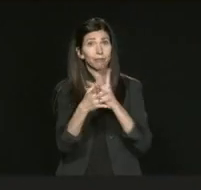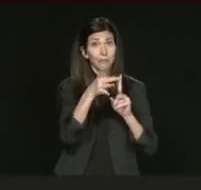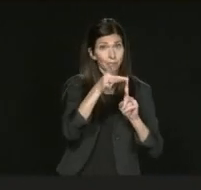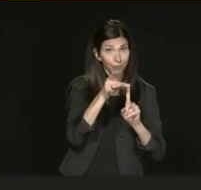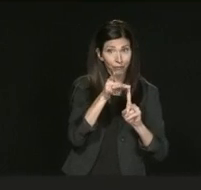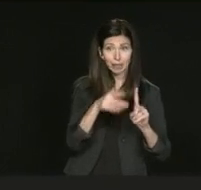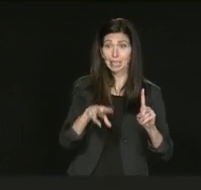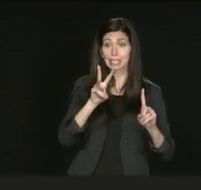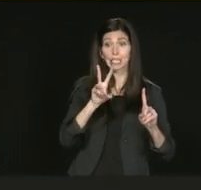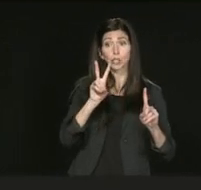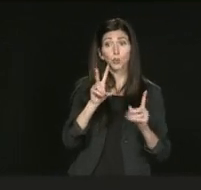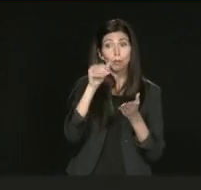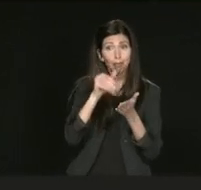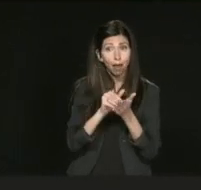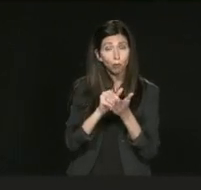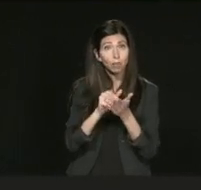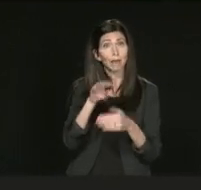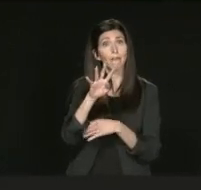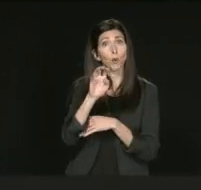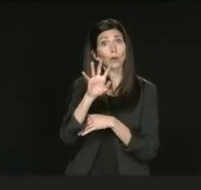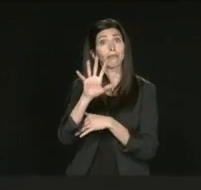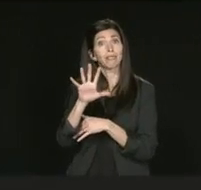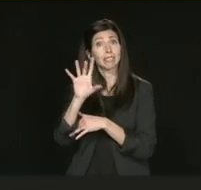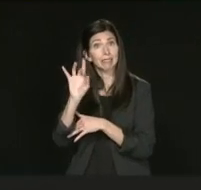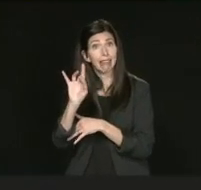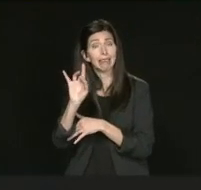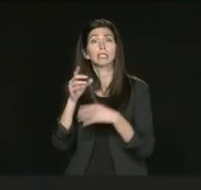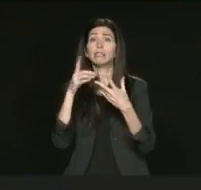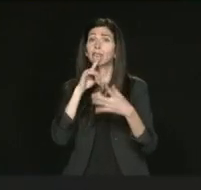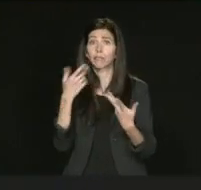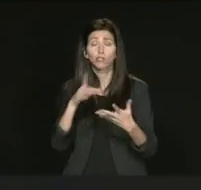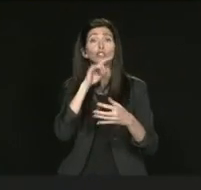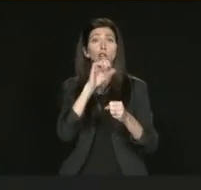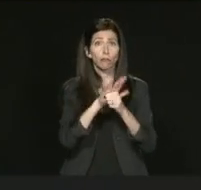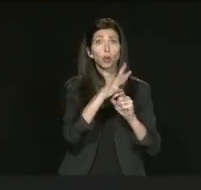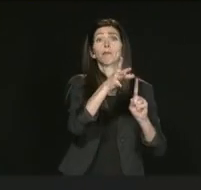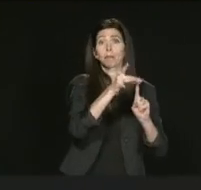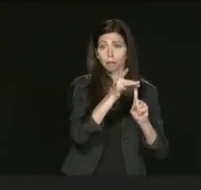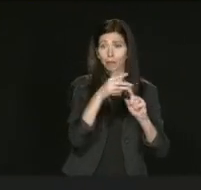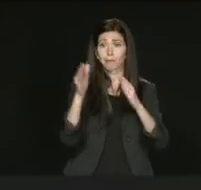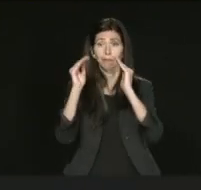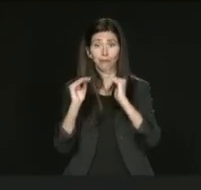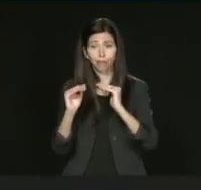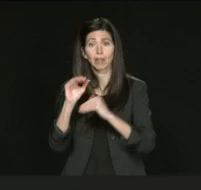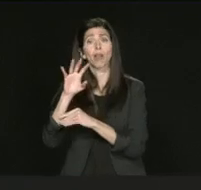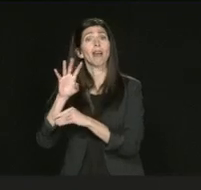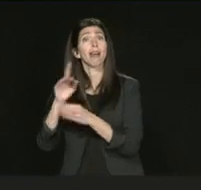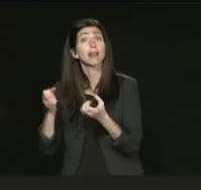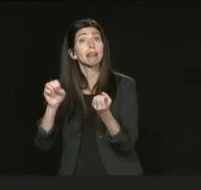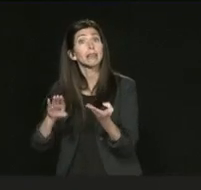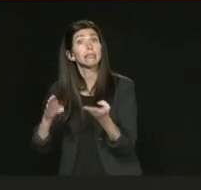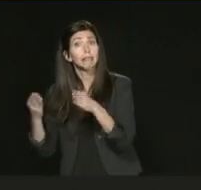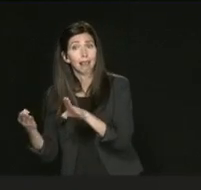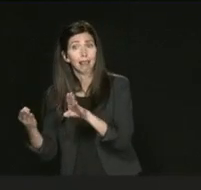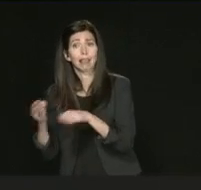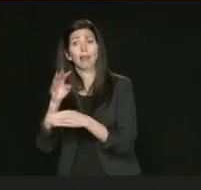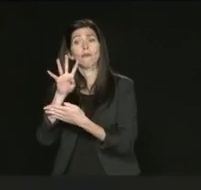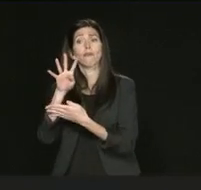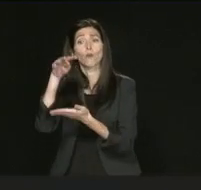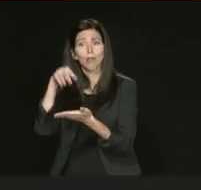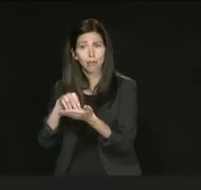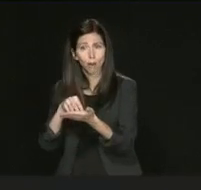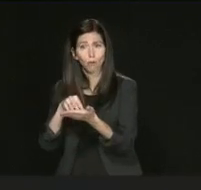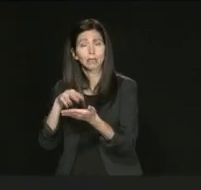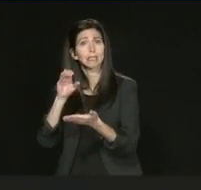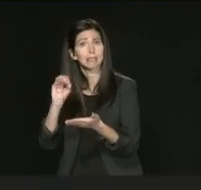62,458 confirmed cases, including 4,111 deaths. Over